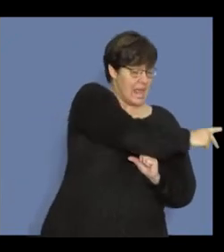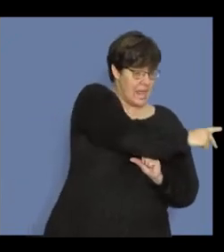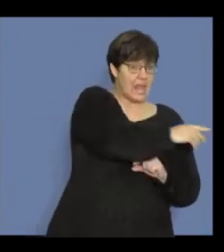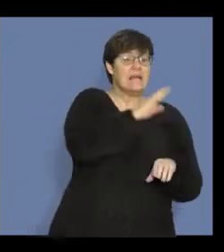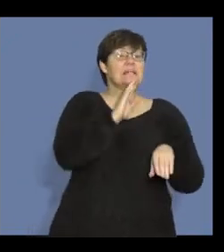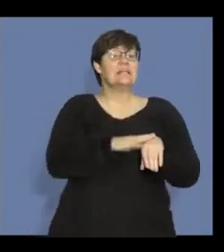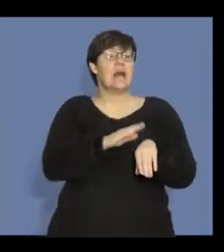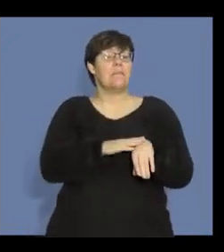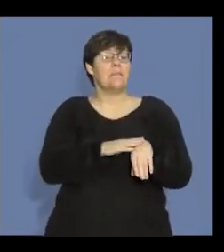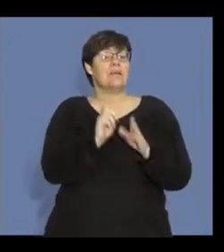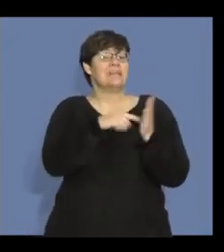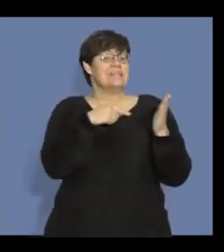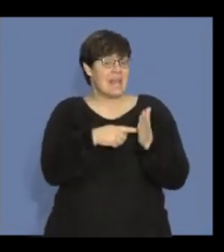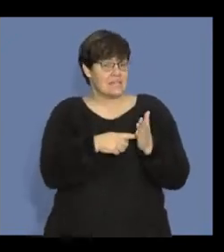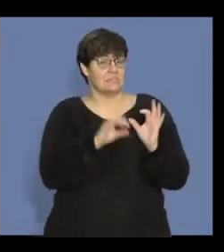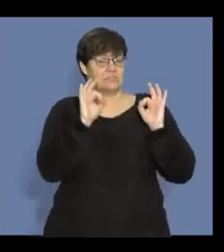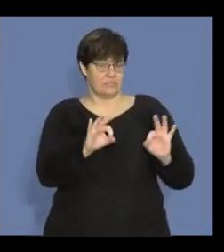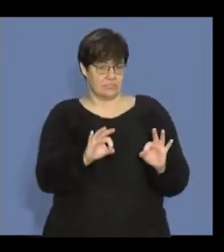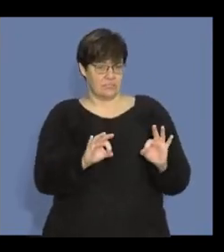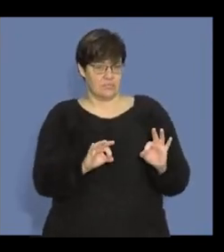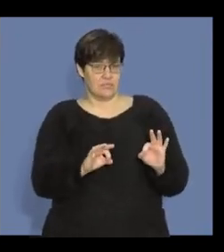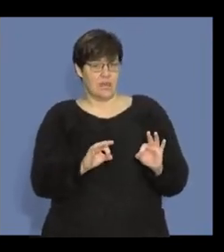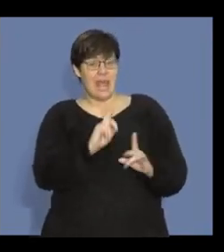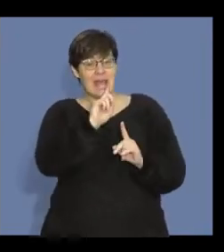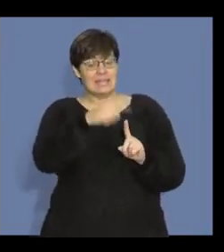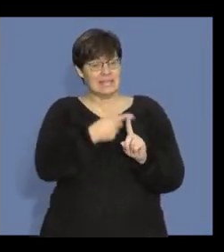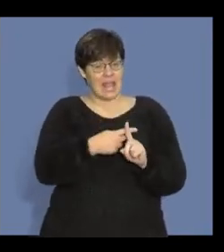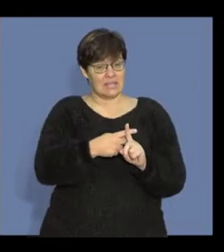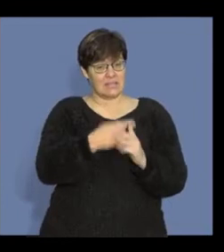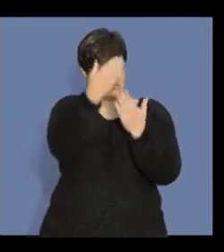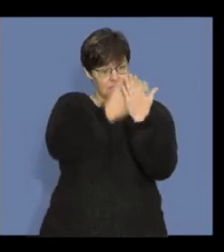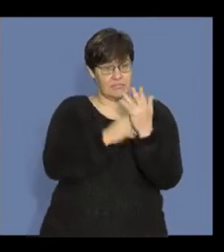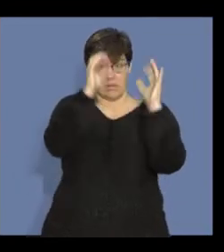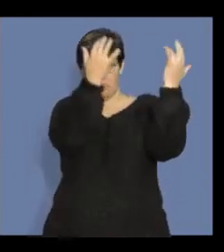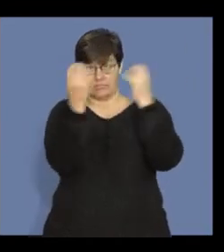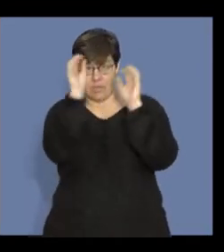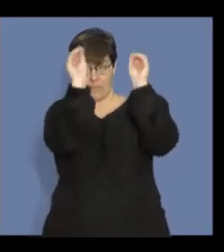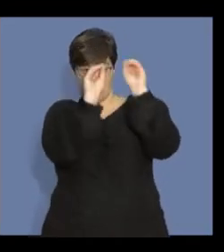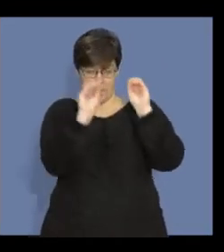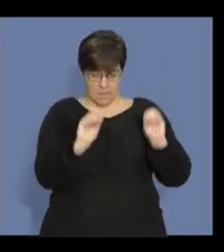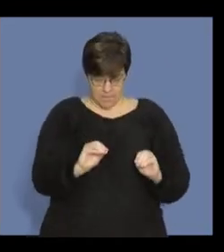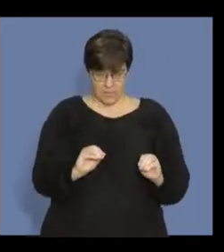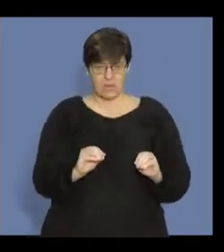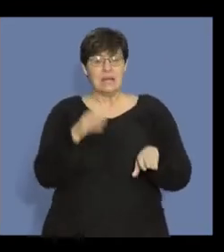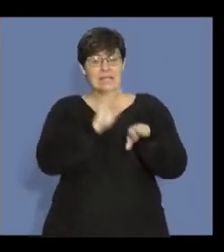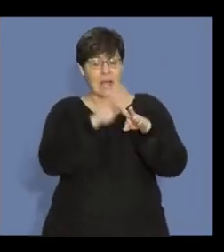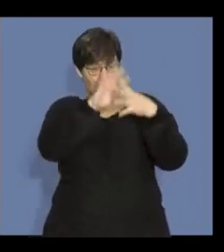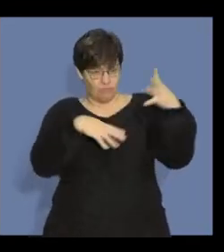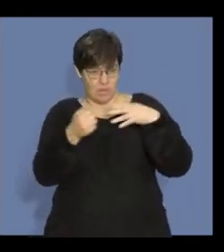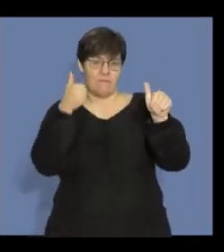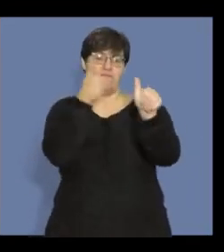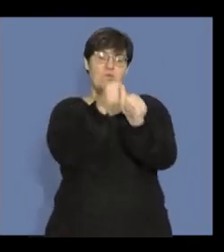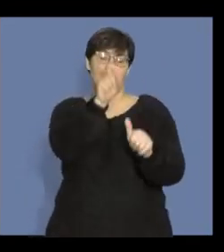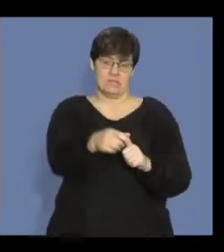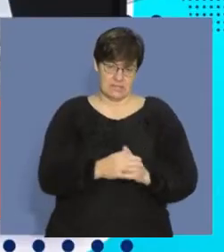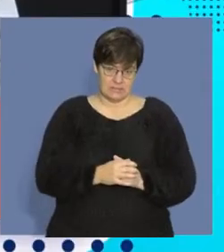date and to check the tax return right so this is important we have to comply by certain time